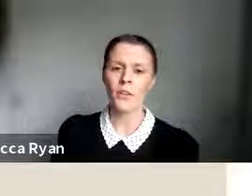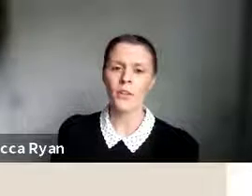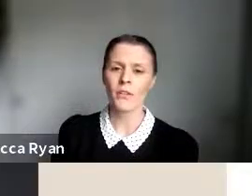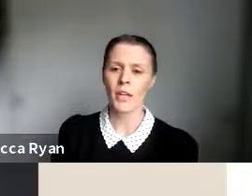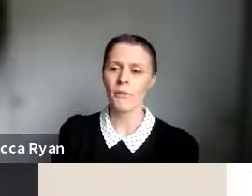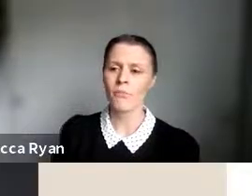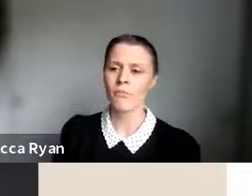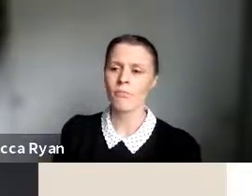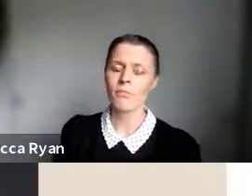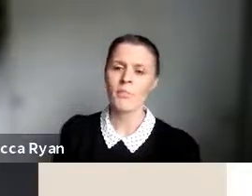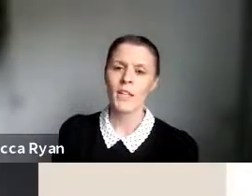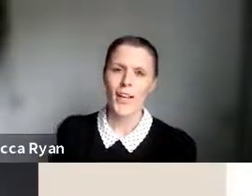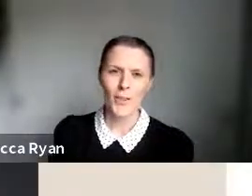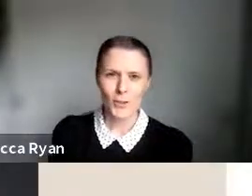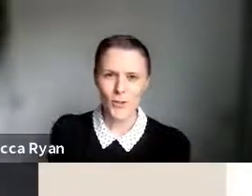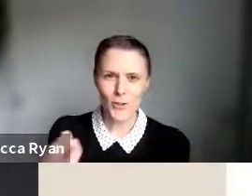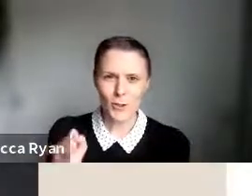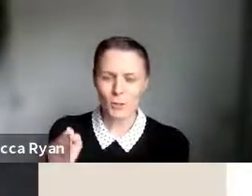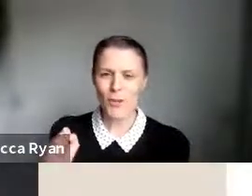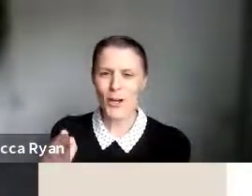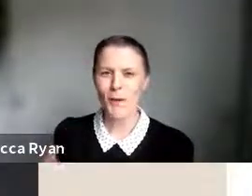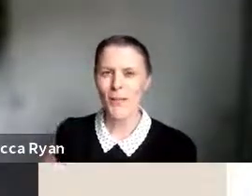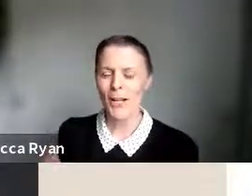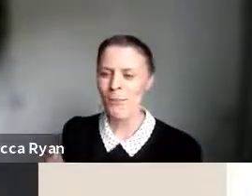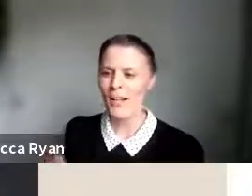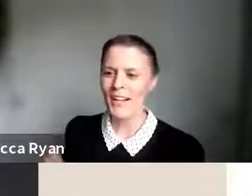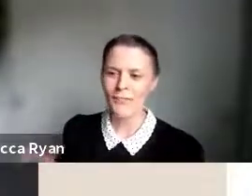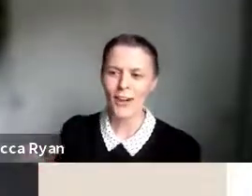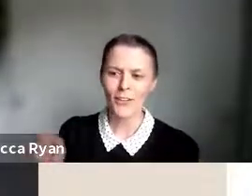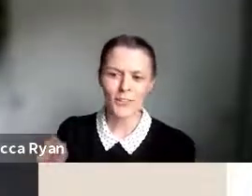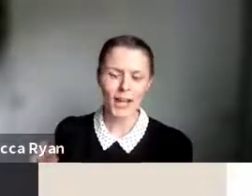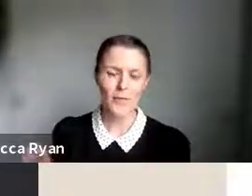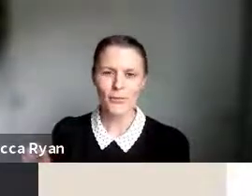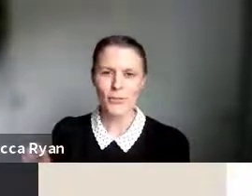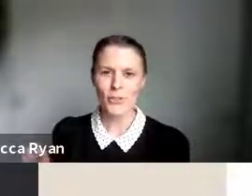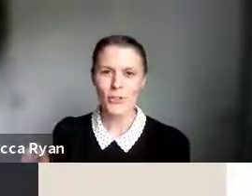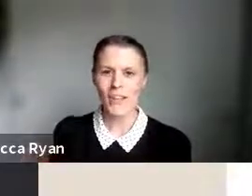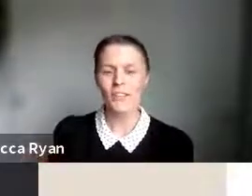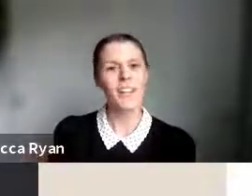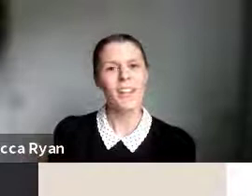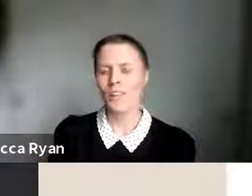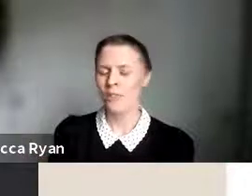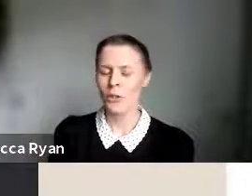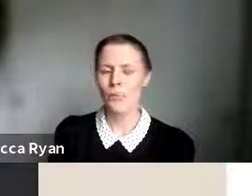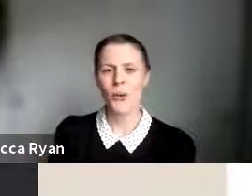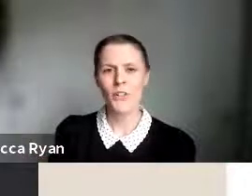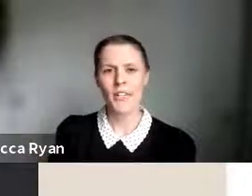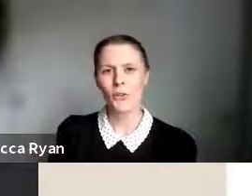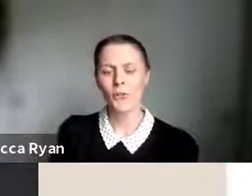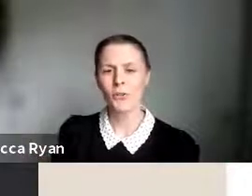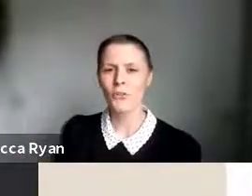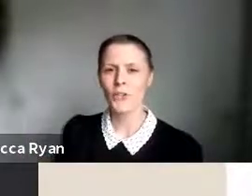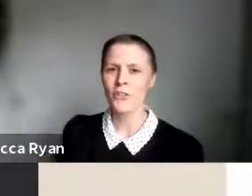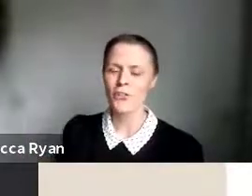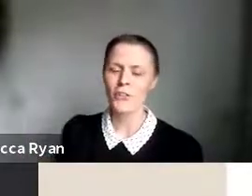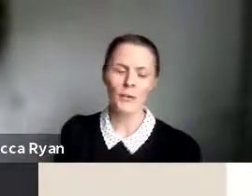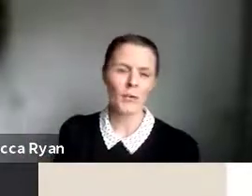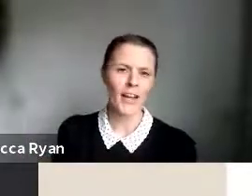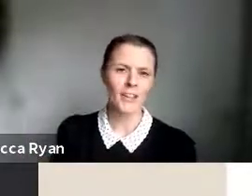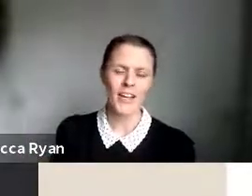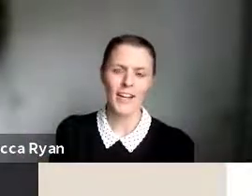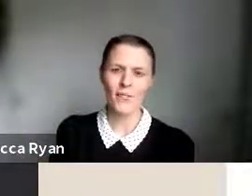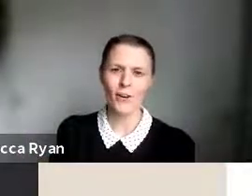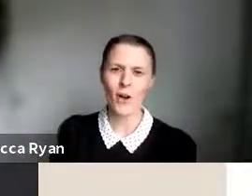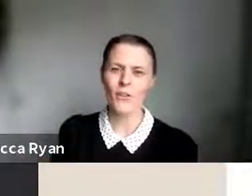but they're not the same. This is just a little public health plug. Fall is the time for flu shots. It's still important to get those flu shots. Just like